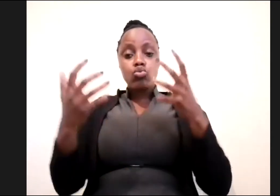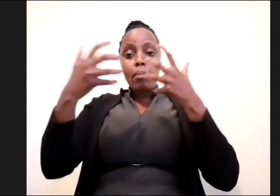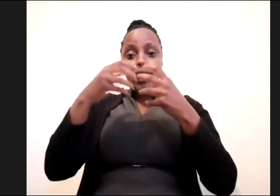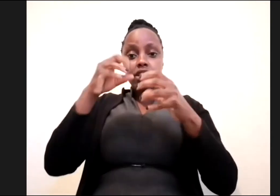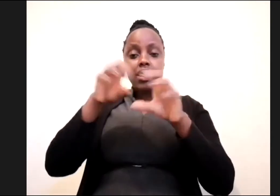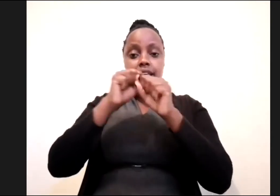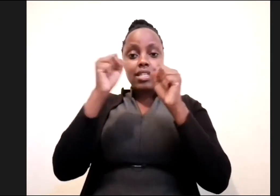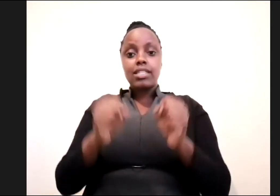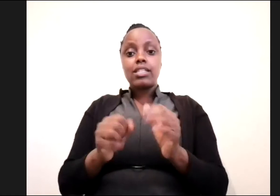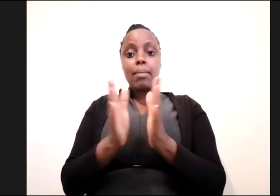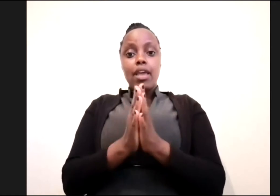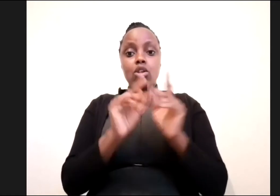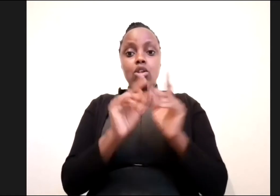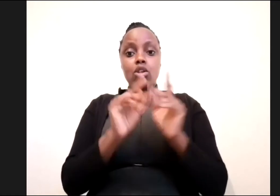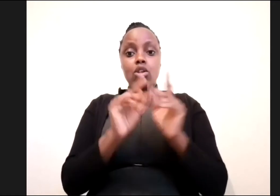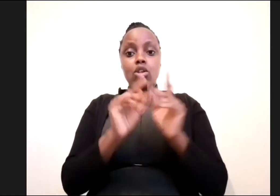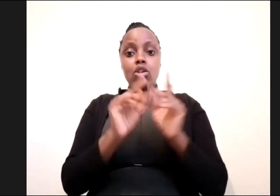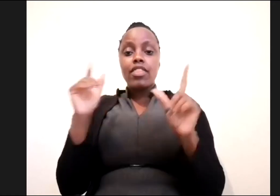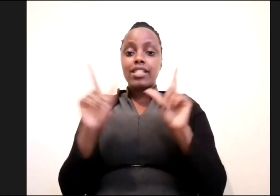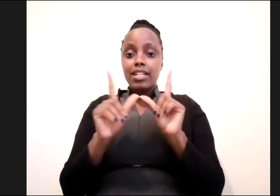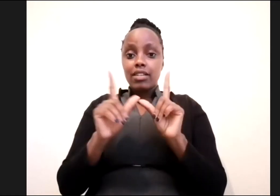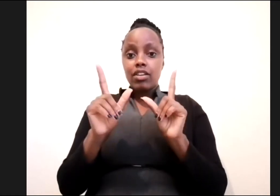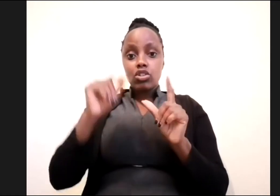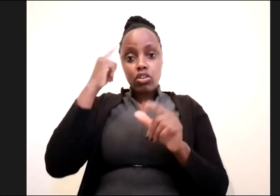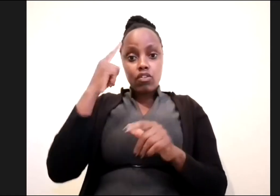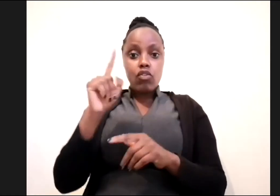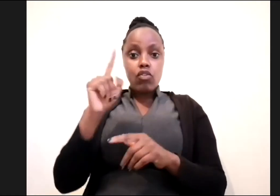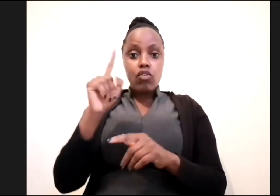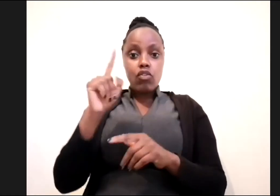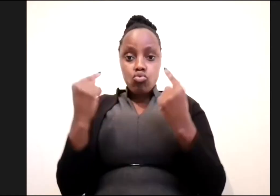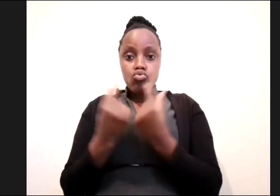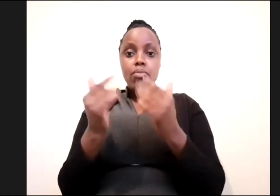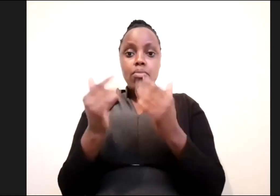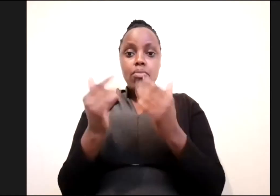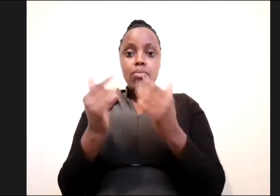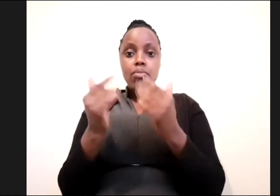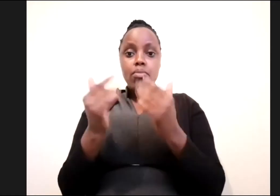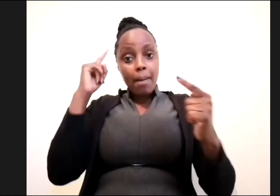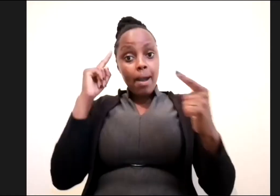have also the certification for this group for the purpose